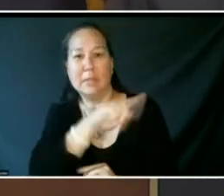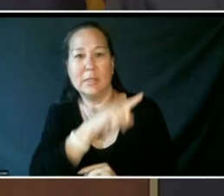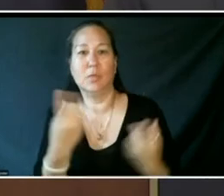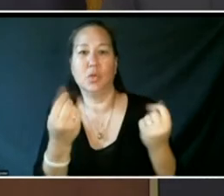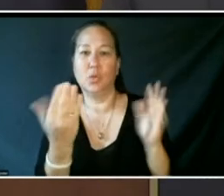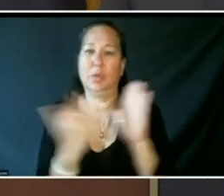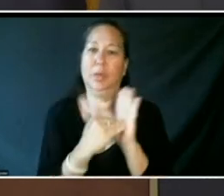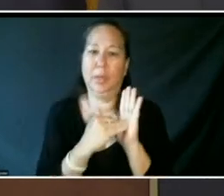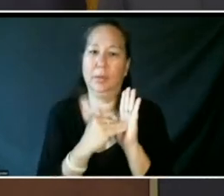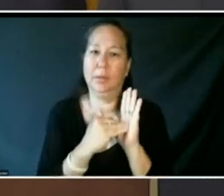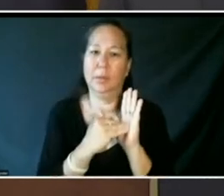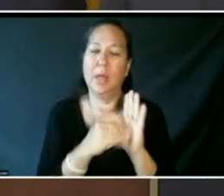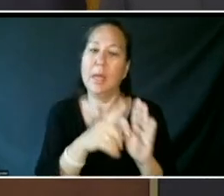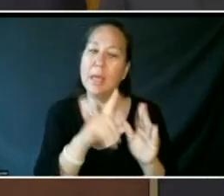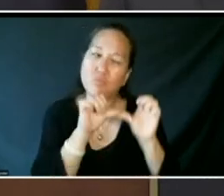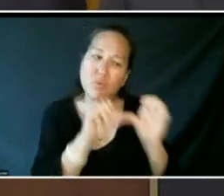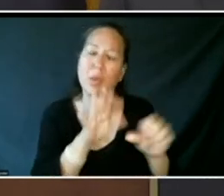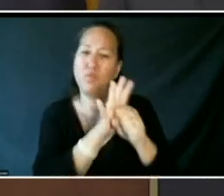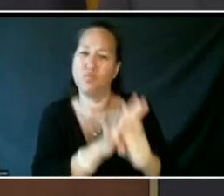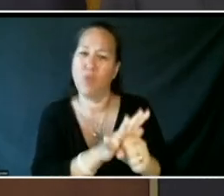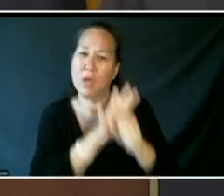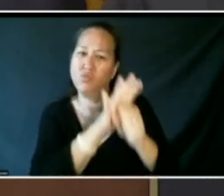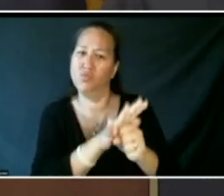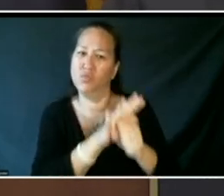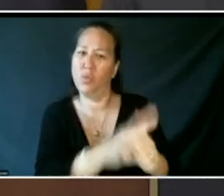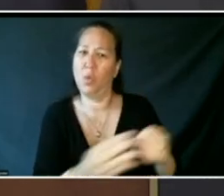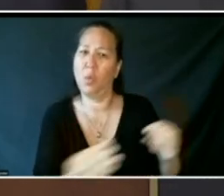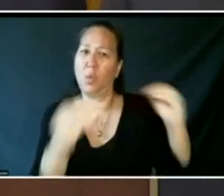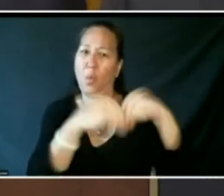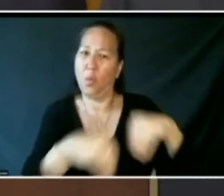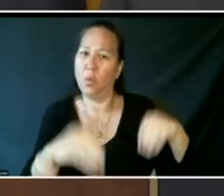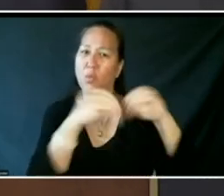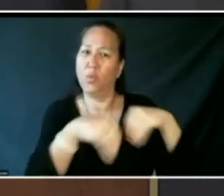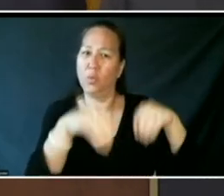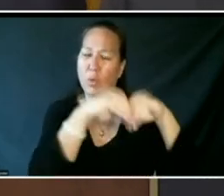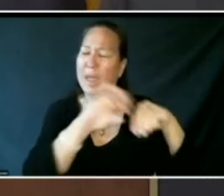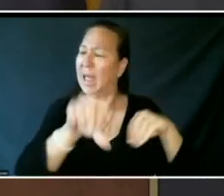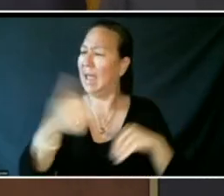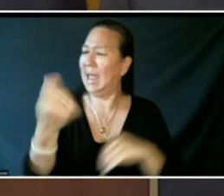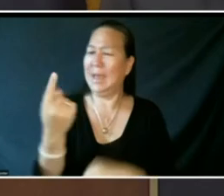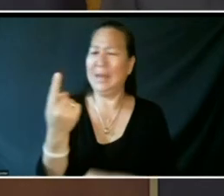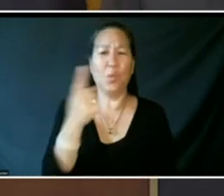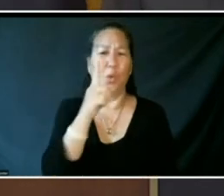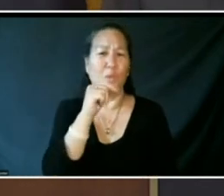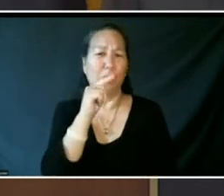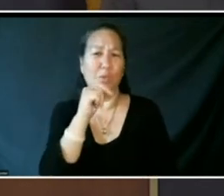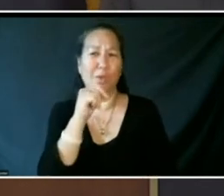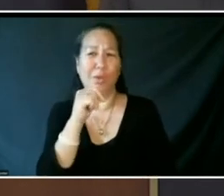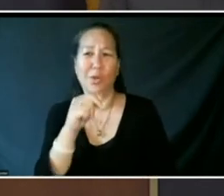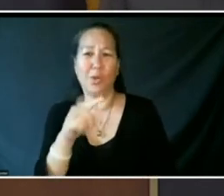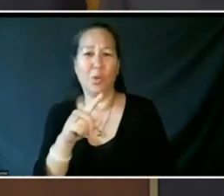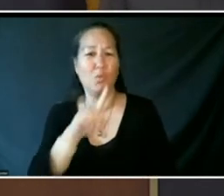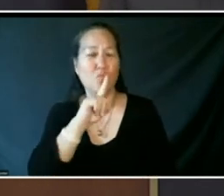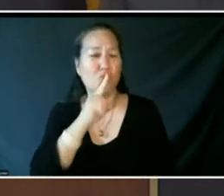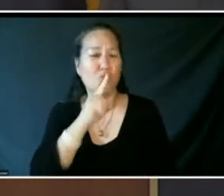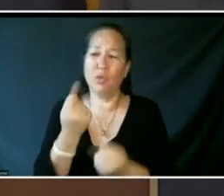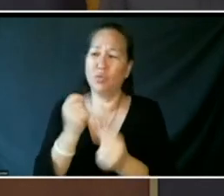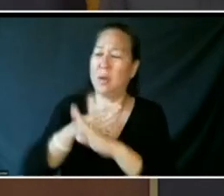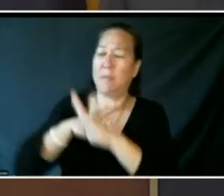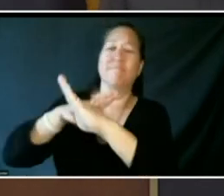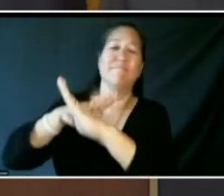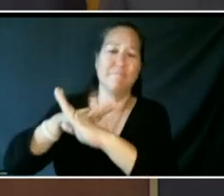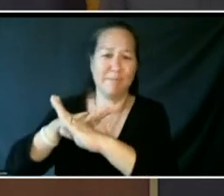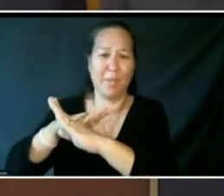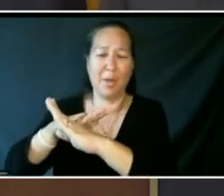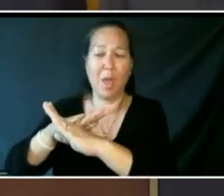amped up the pressure yet again. Anyone who got in the way of Donald Trump's continued hold on power after he